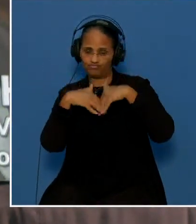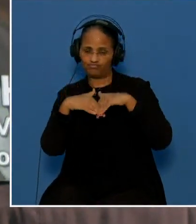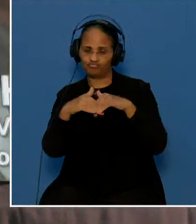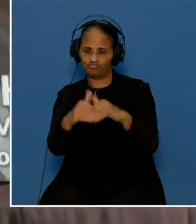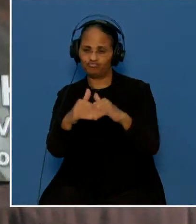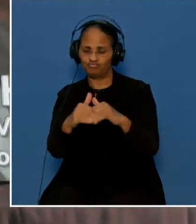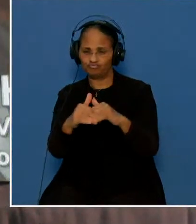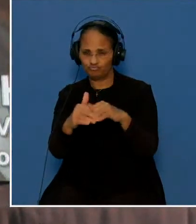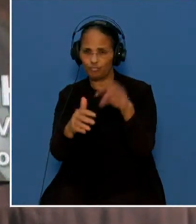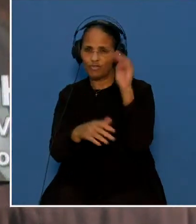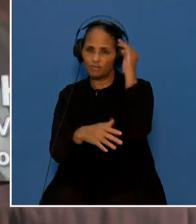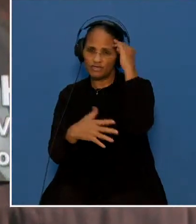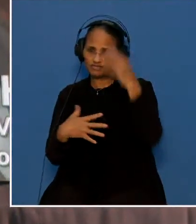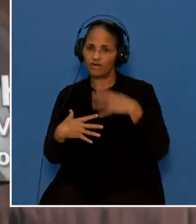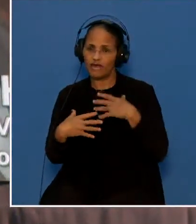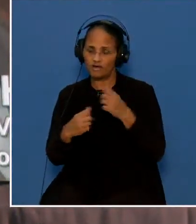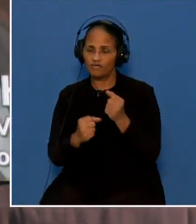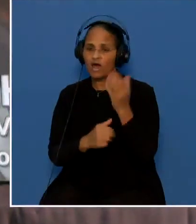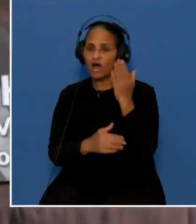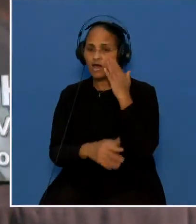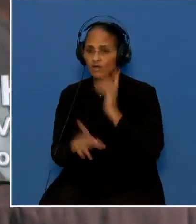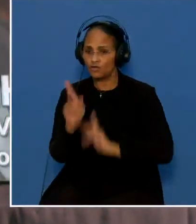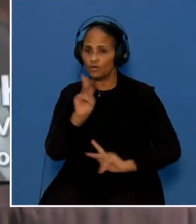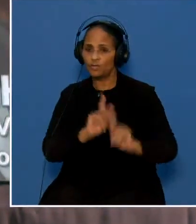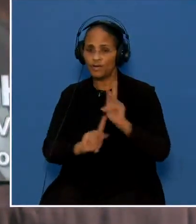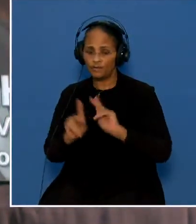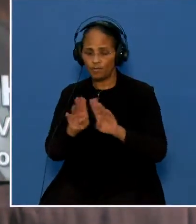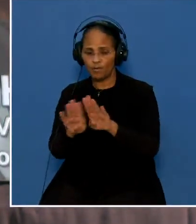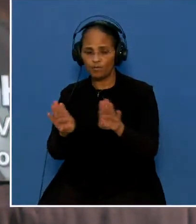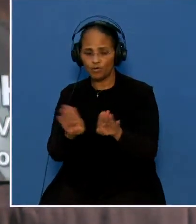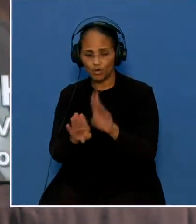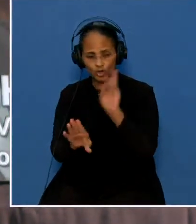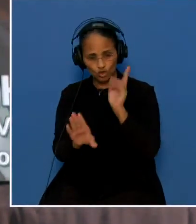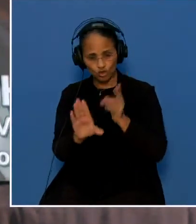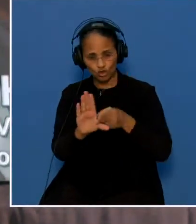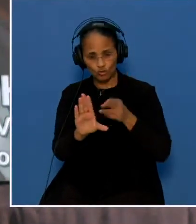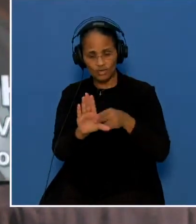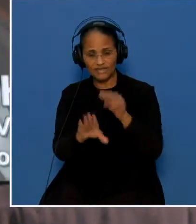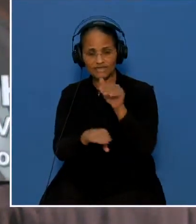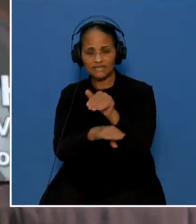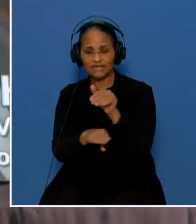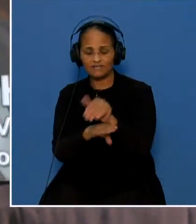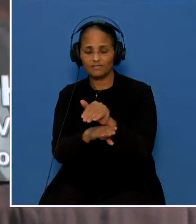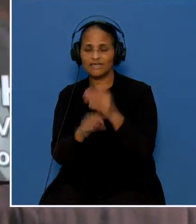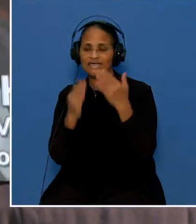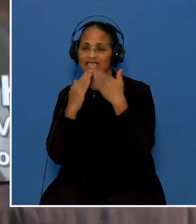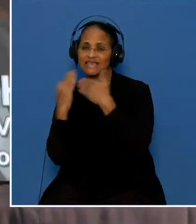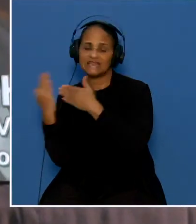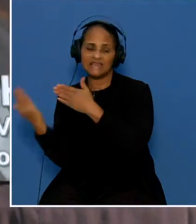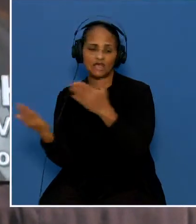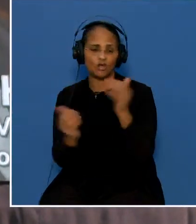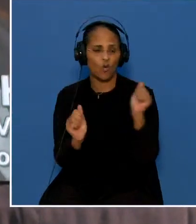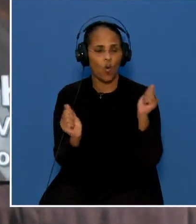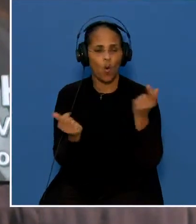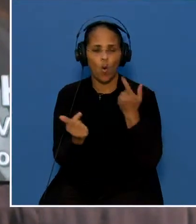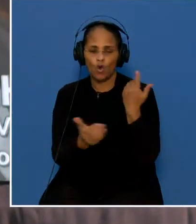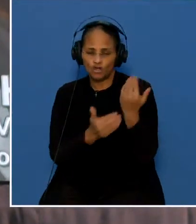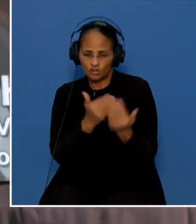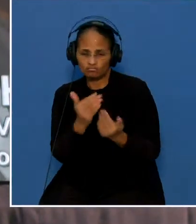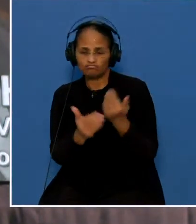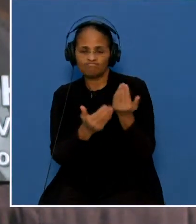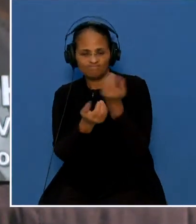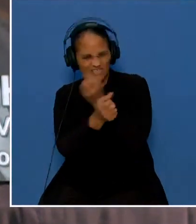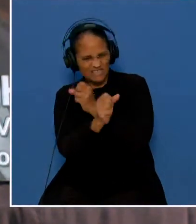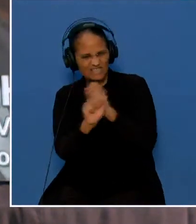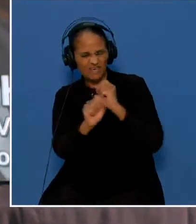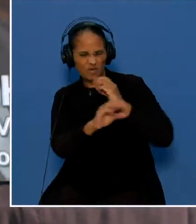Health. I know that the people of Bermuda join me this evening in collectively thanking you for continuing to